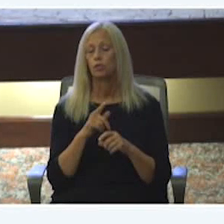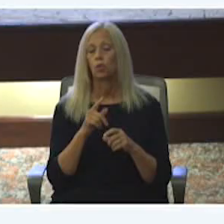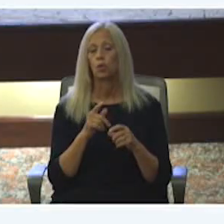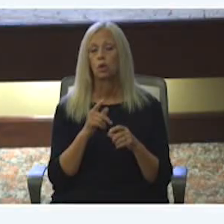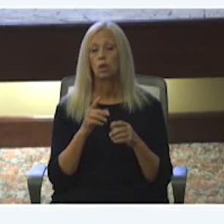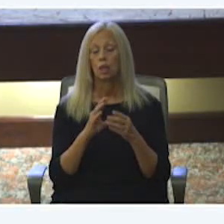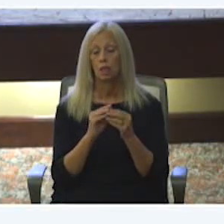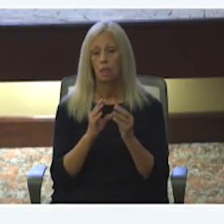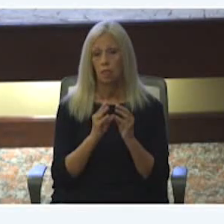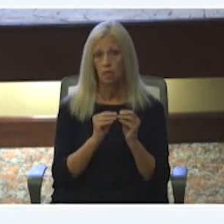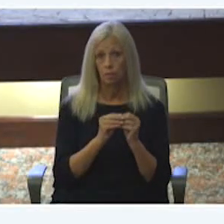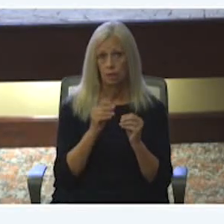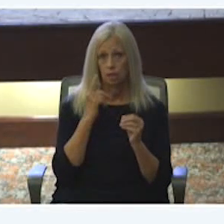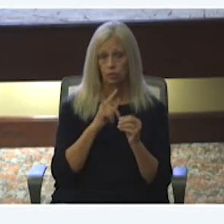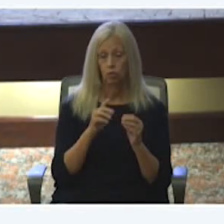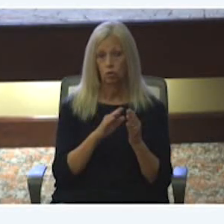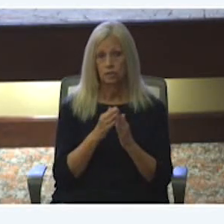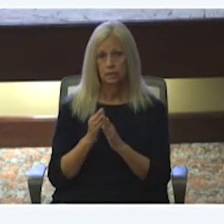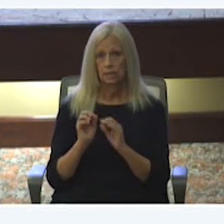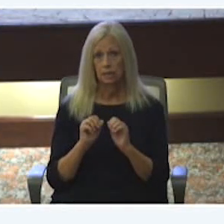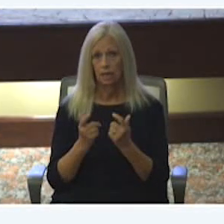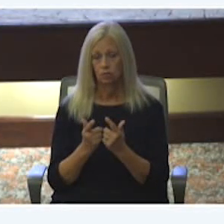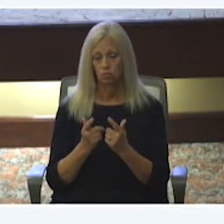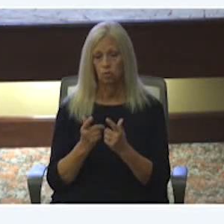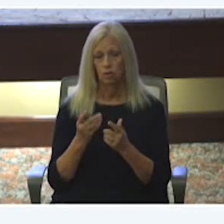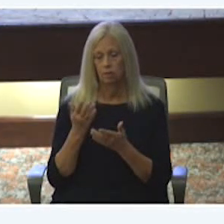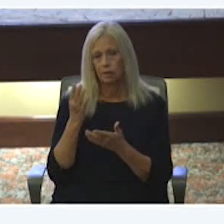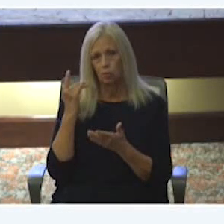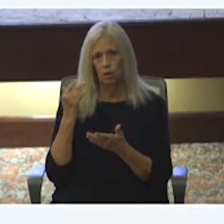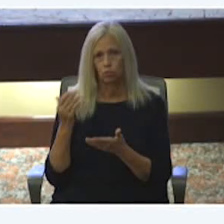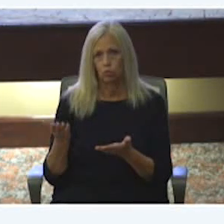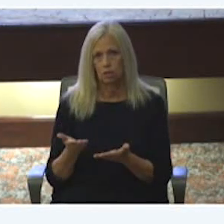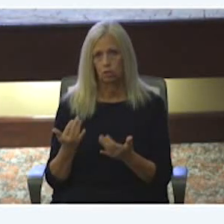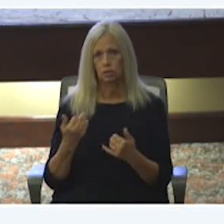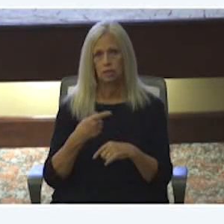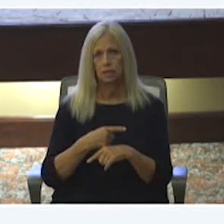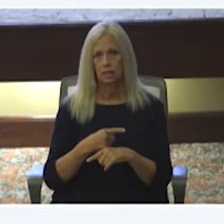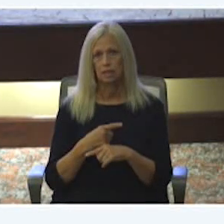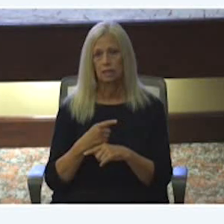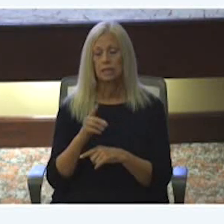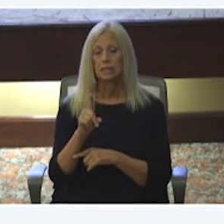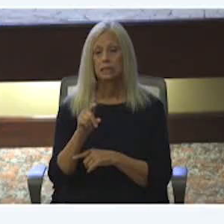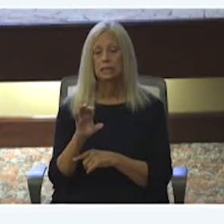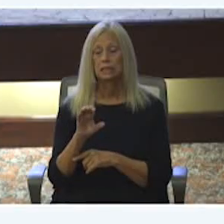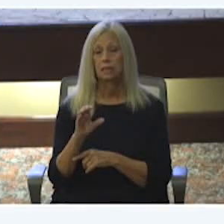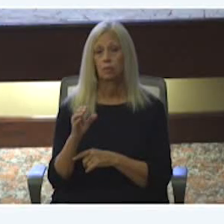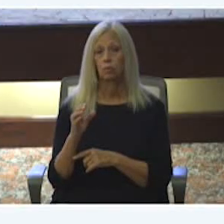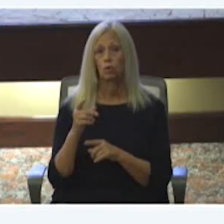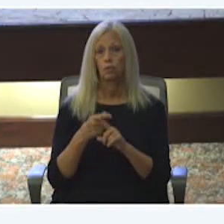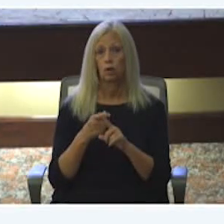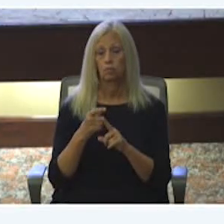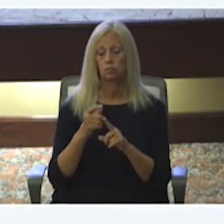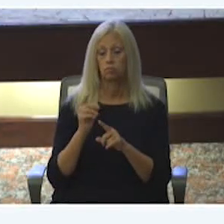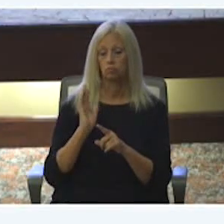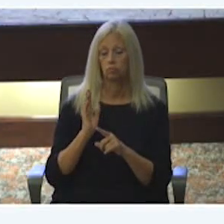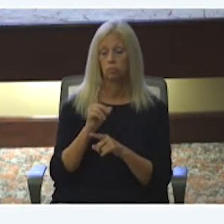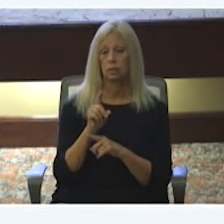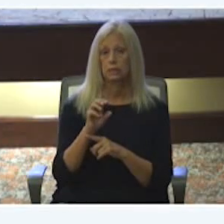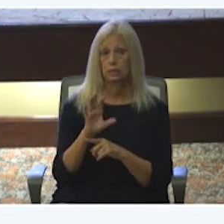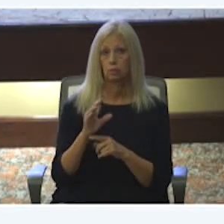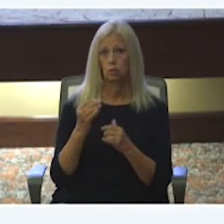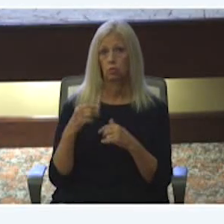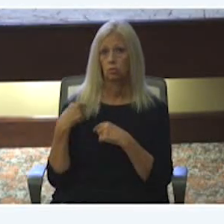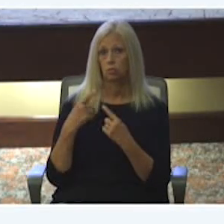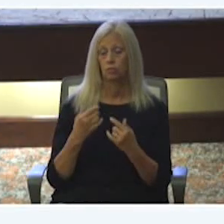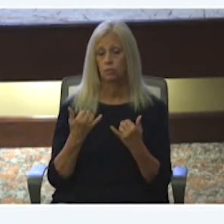and that brought us here to today. The last thing I would like to add is from December last year to the present, the Waco Animal Coalition has also fully